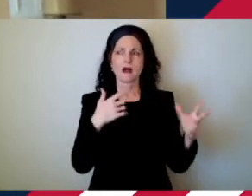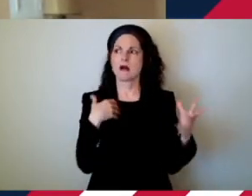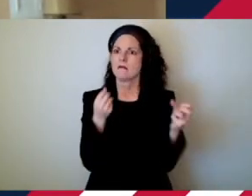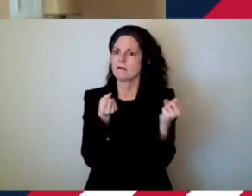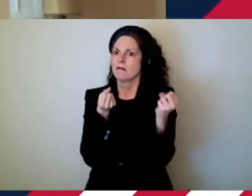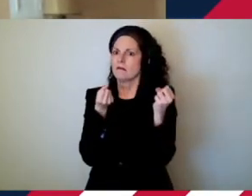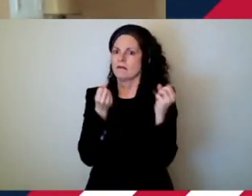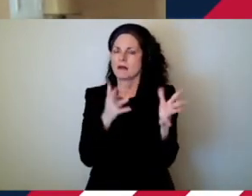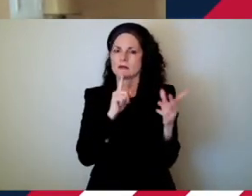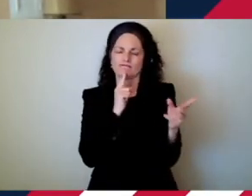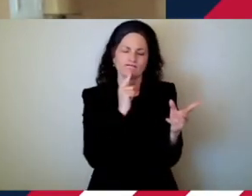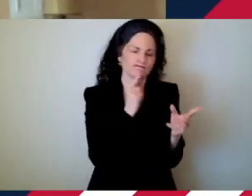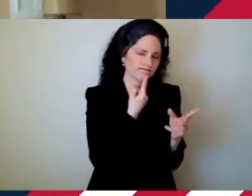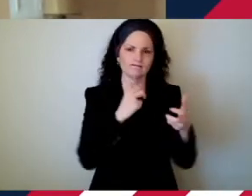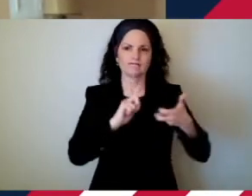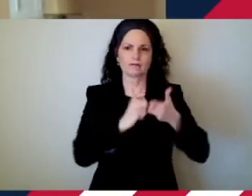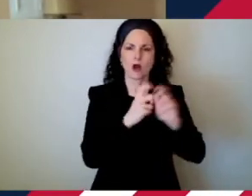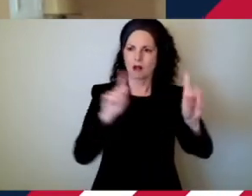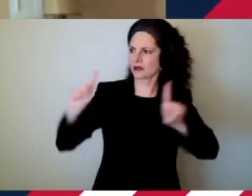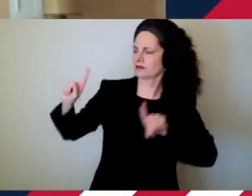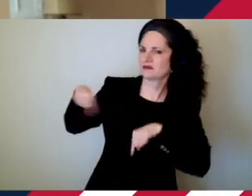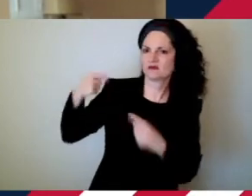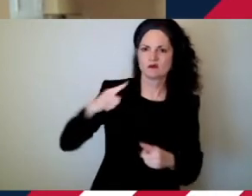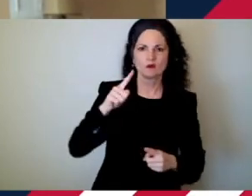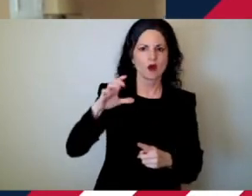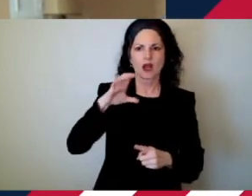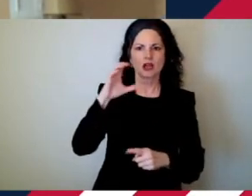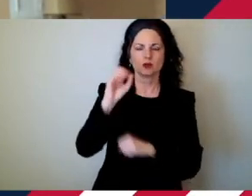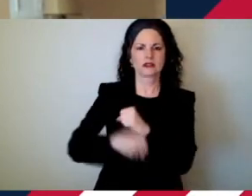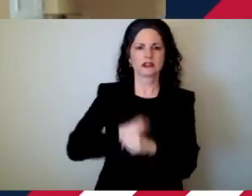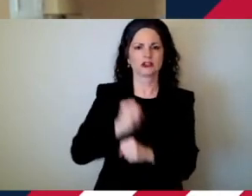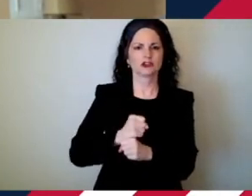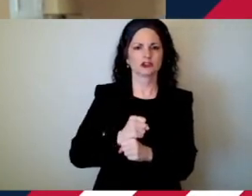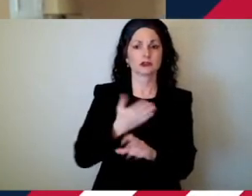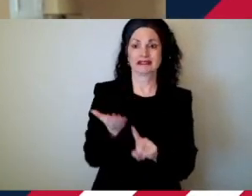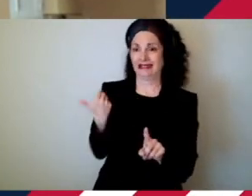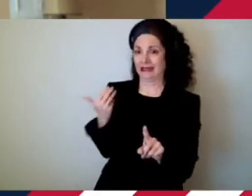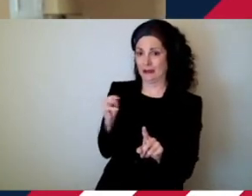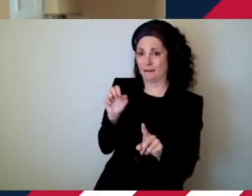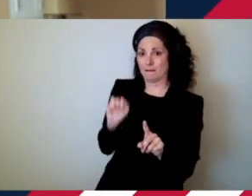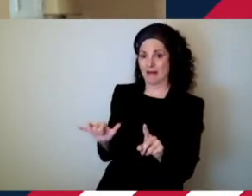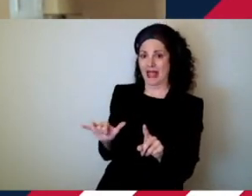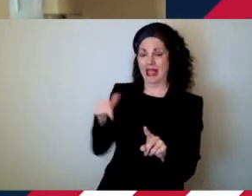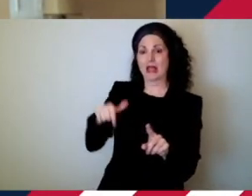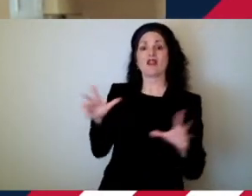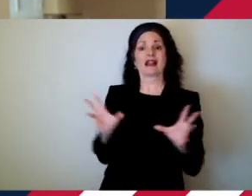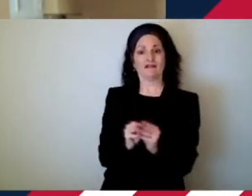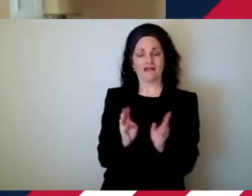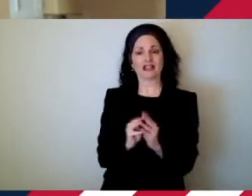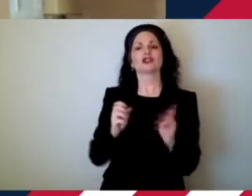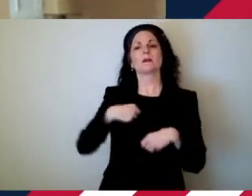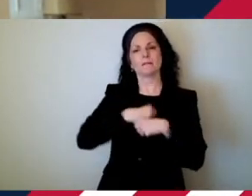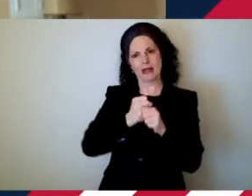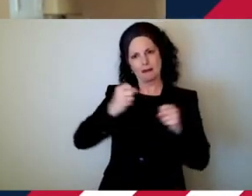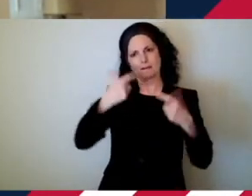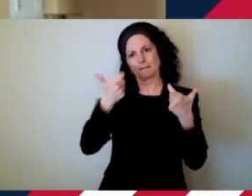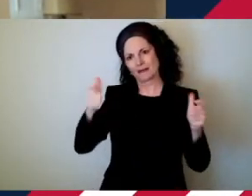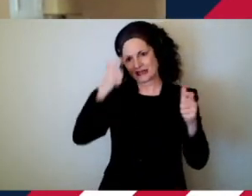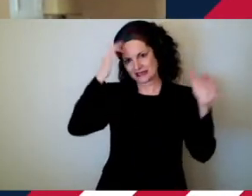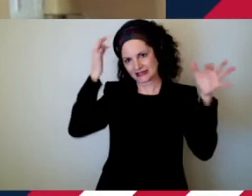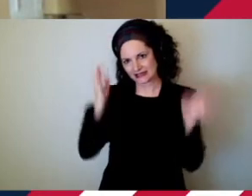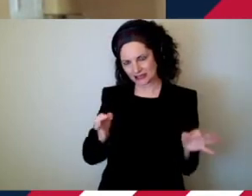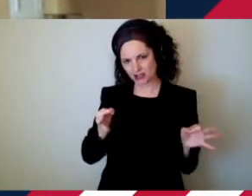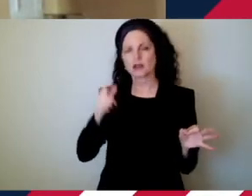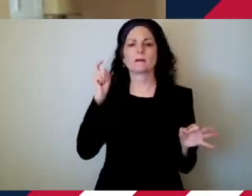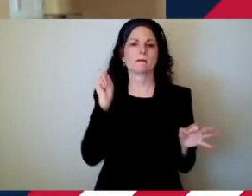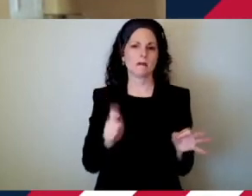Party has made the decision back in May to facilitate a remote convention. This convention will celebrate